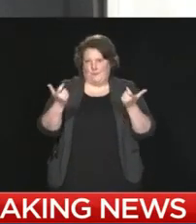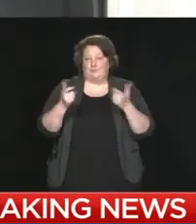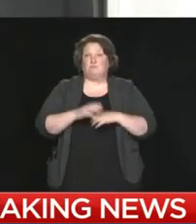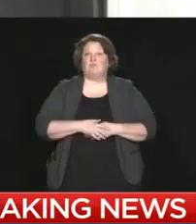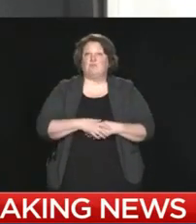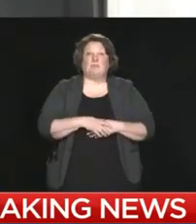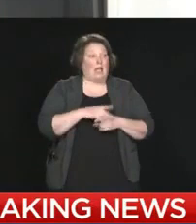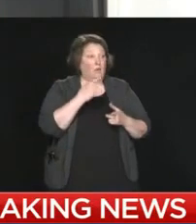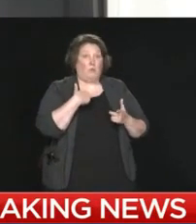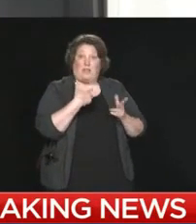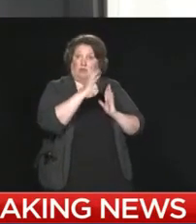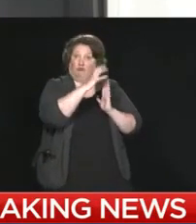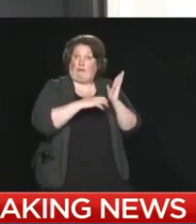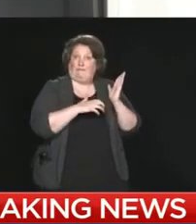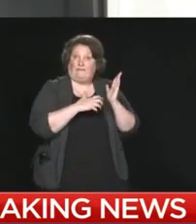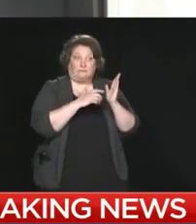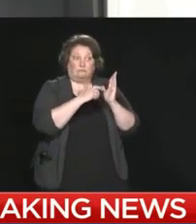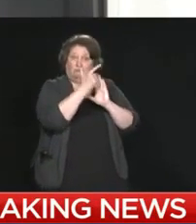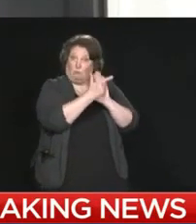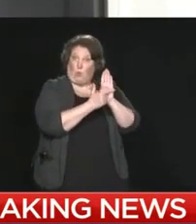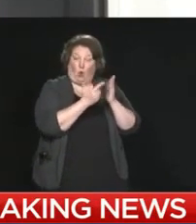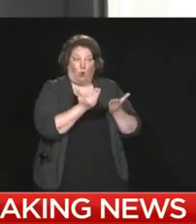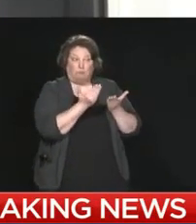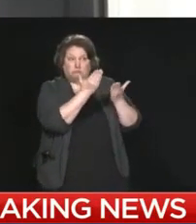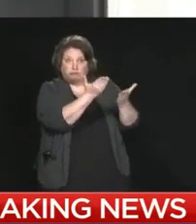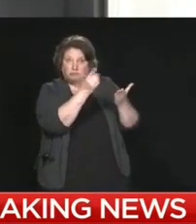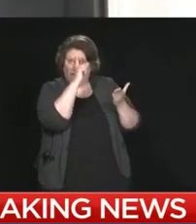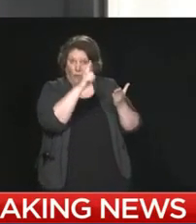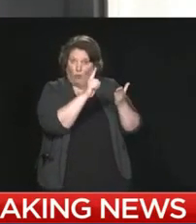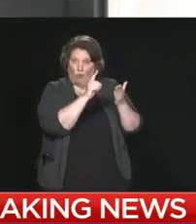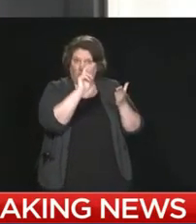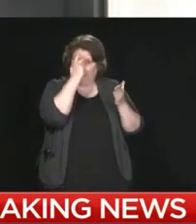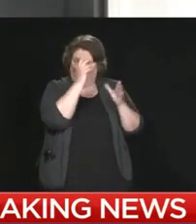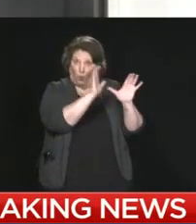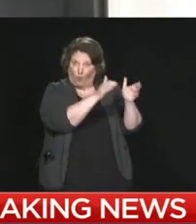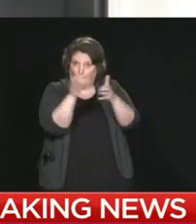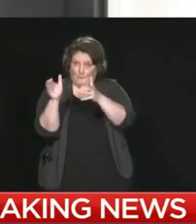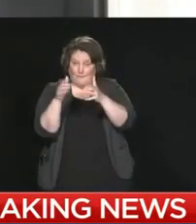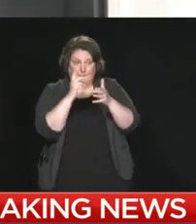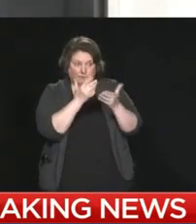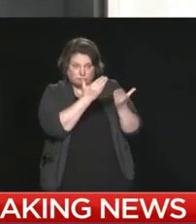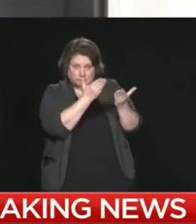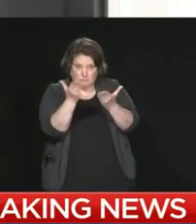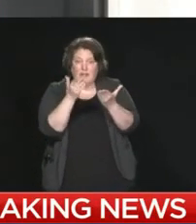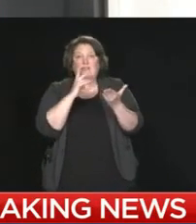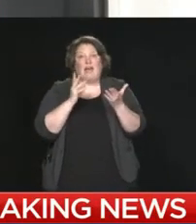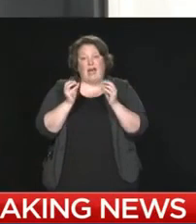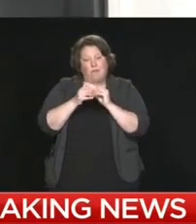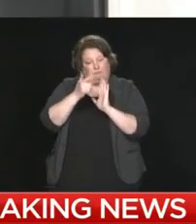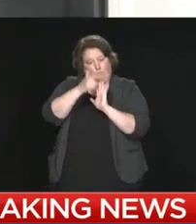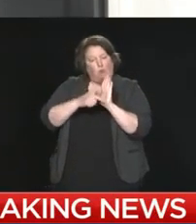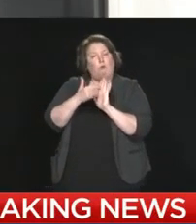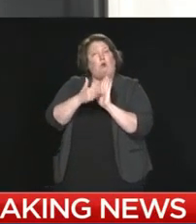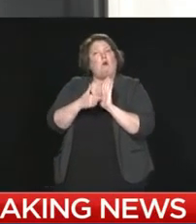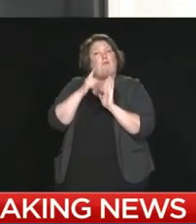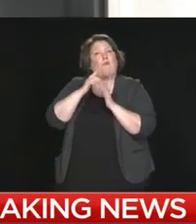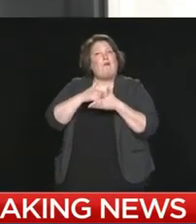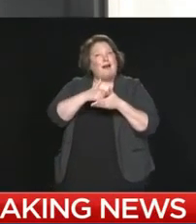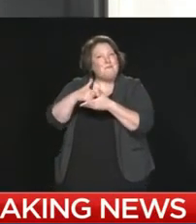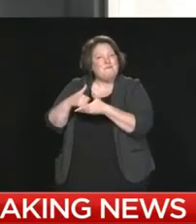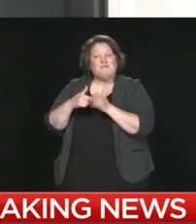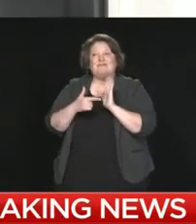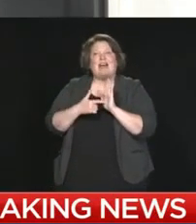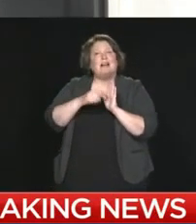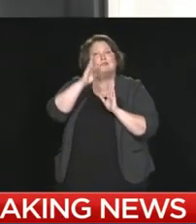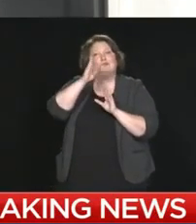with the opposition parties, which included additional proposals to help people. This legislation will aim to provide